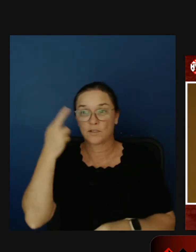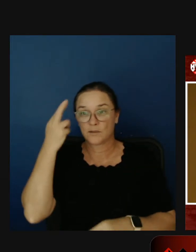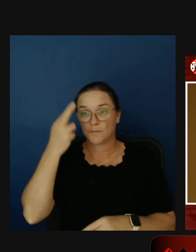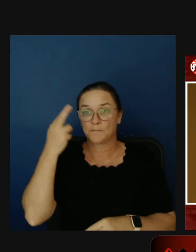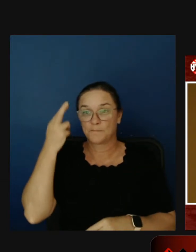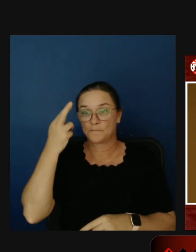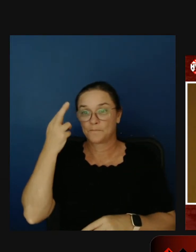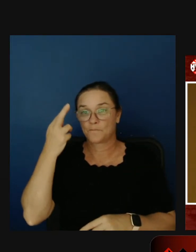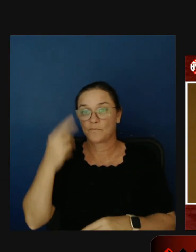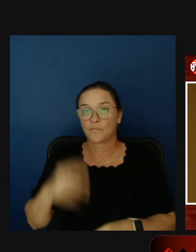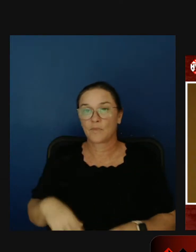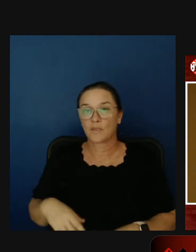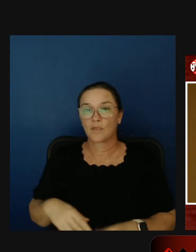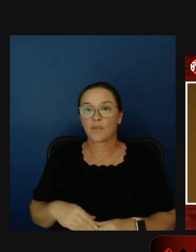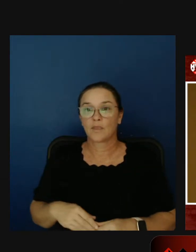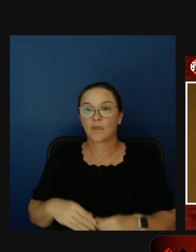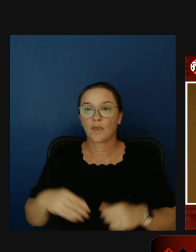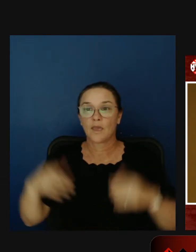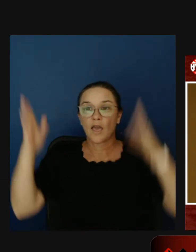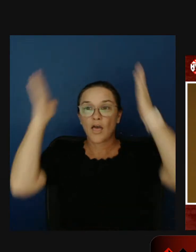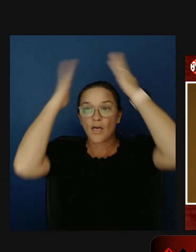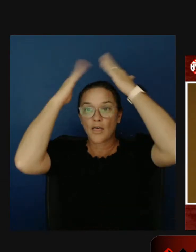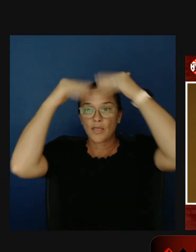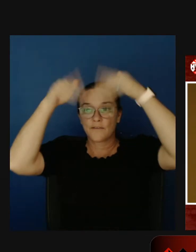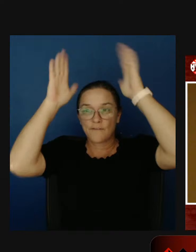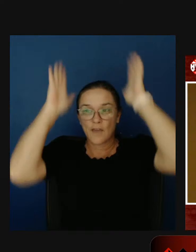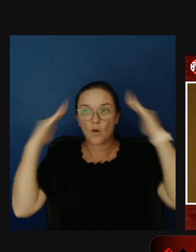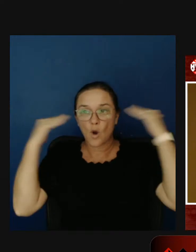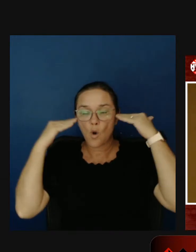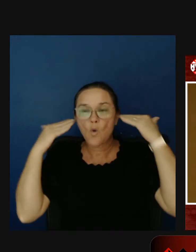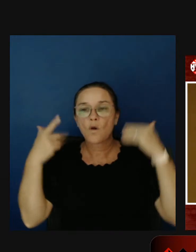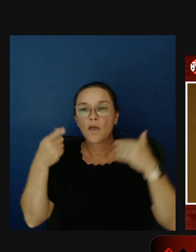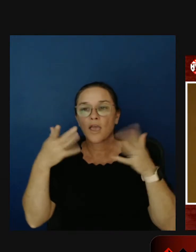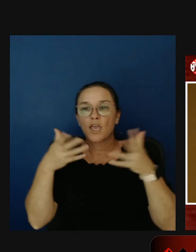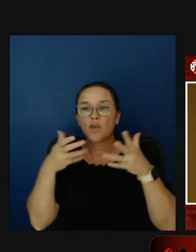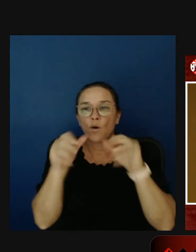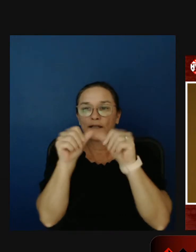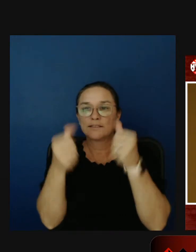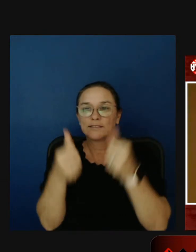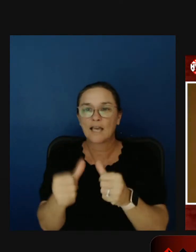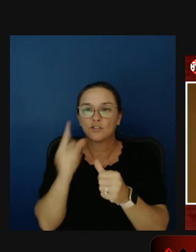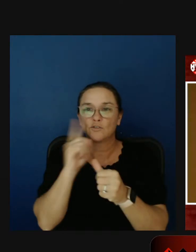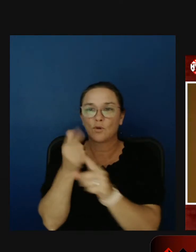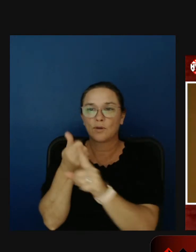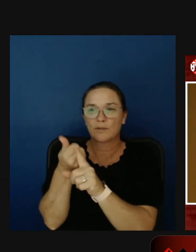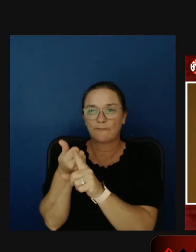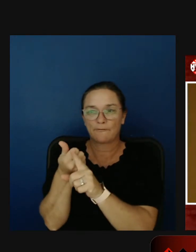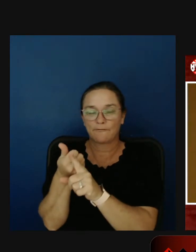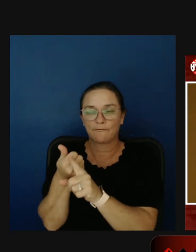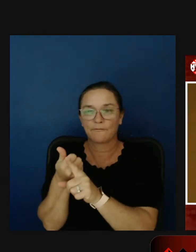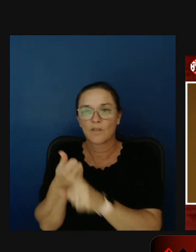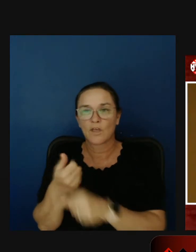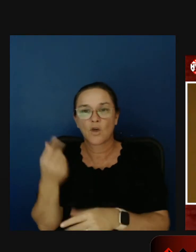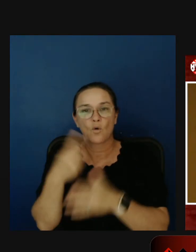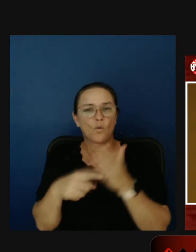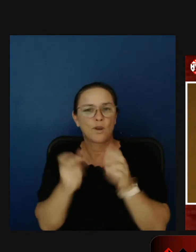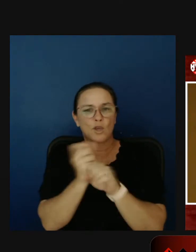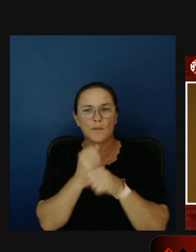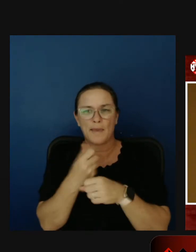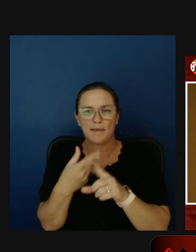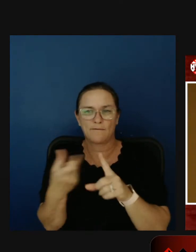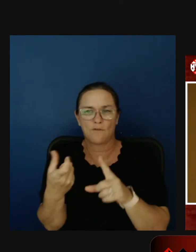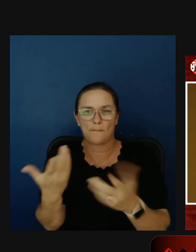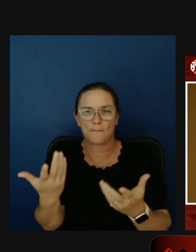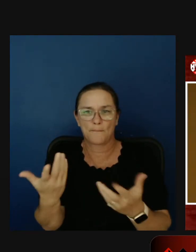The pharaoh, Ramses IV, wanted statues of himself made. Well, what are you going to make these statues of?